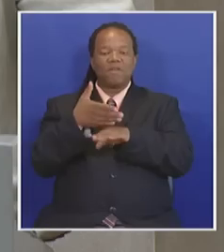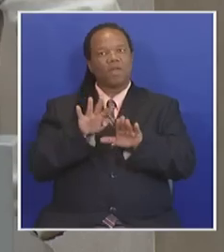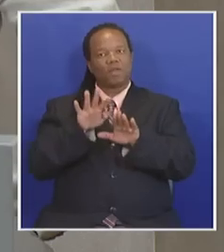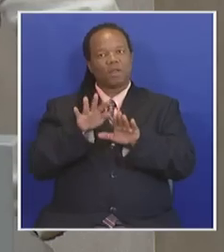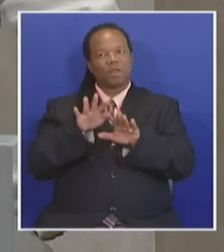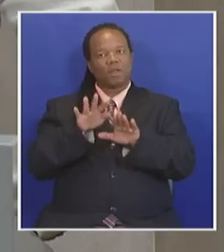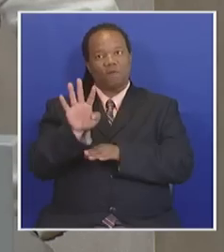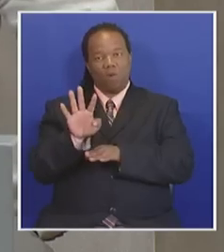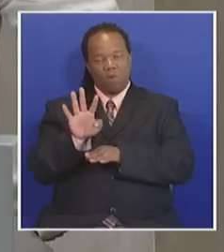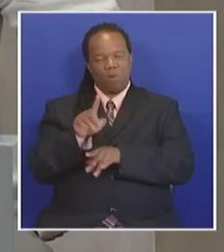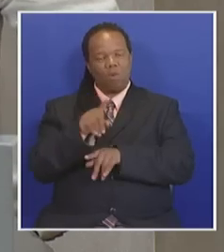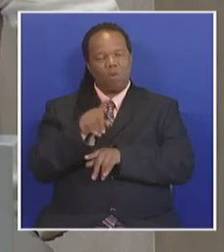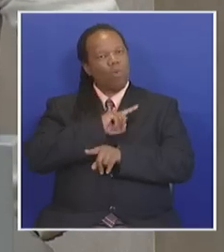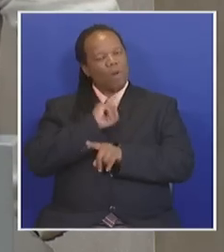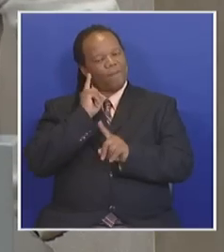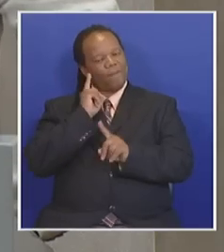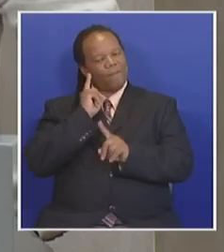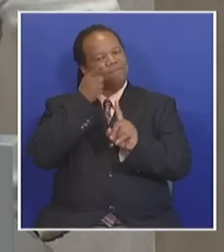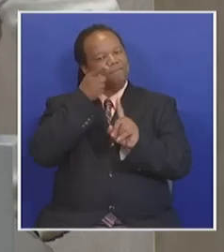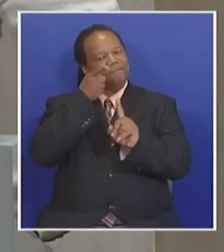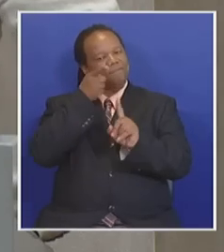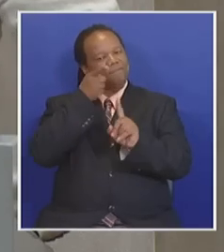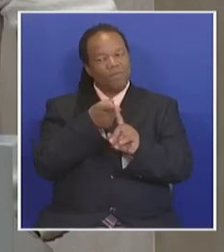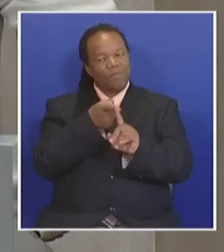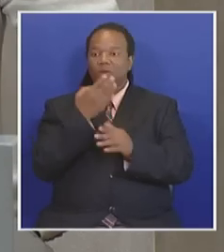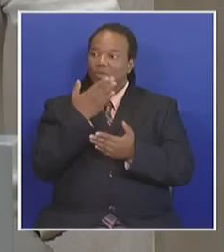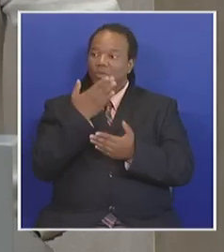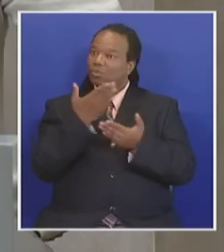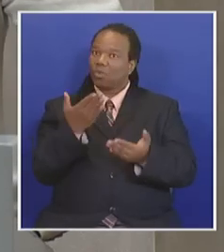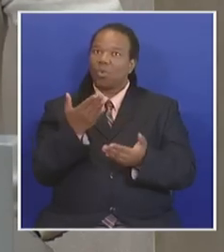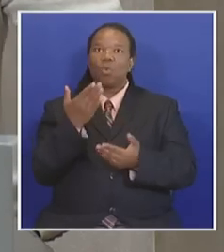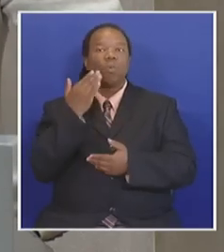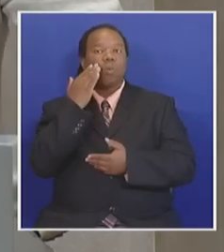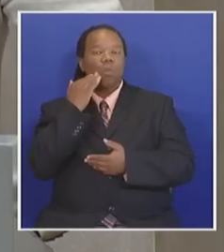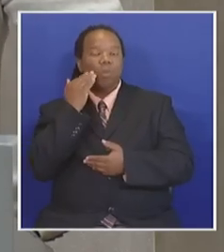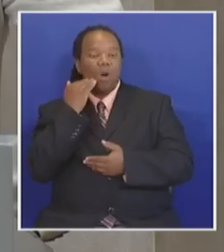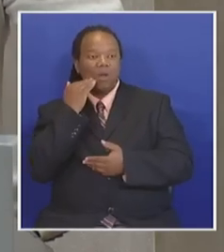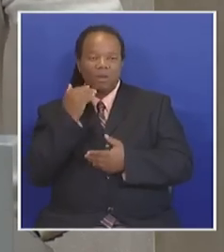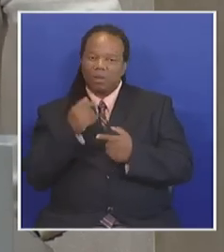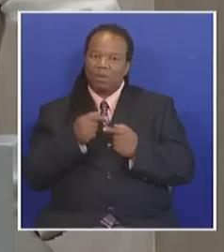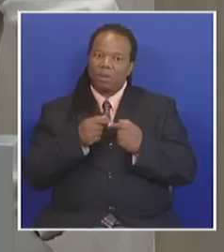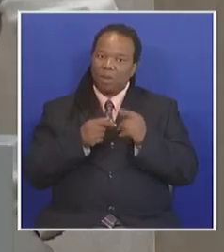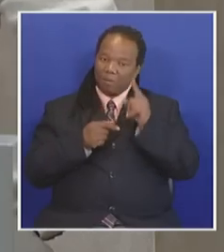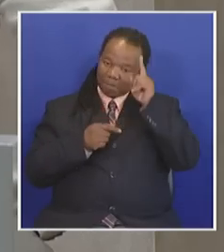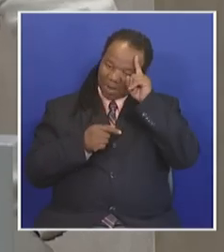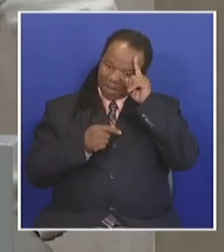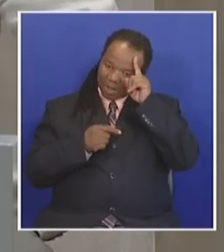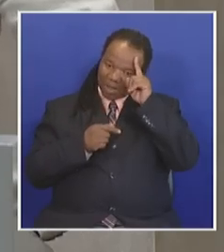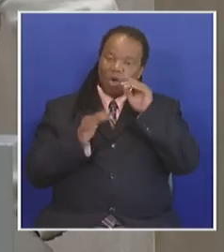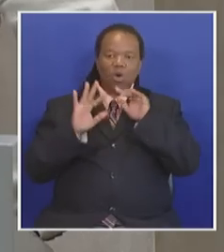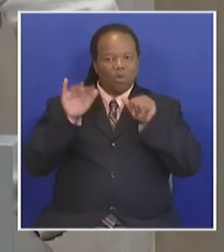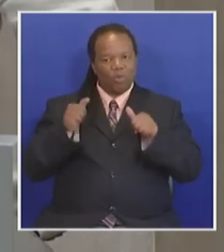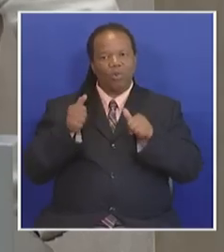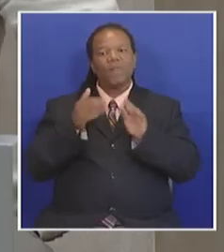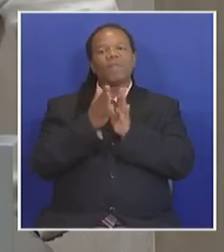The major objective was to showcase that blacks and whites could defy the Group Areas Act stipulations, coexist